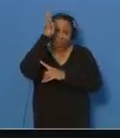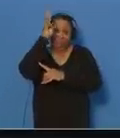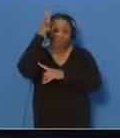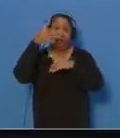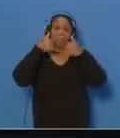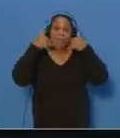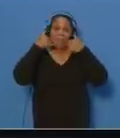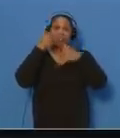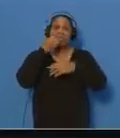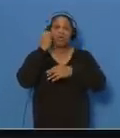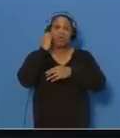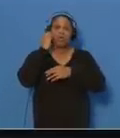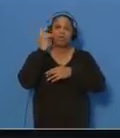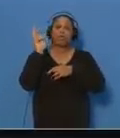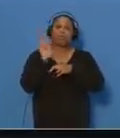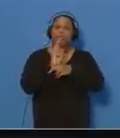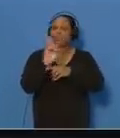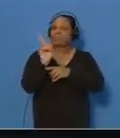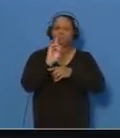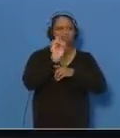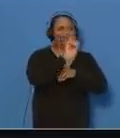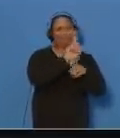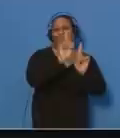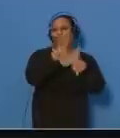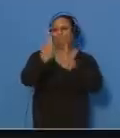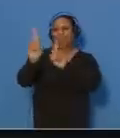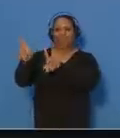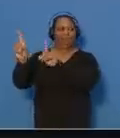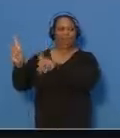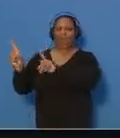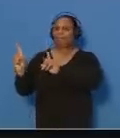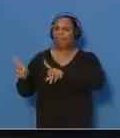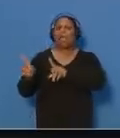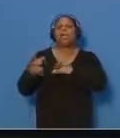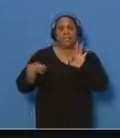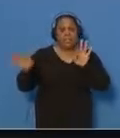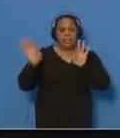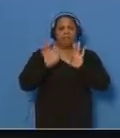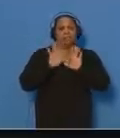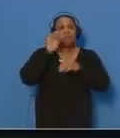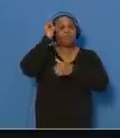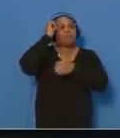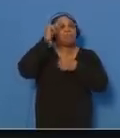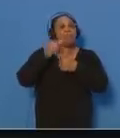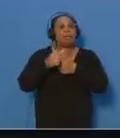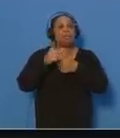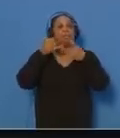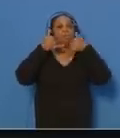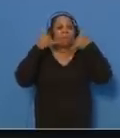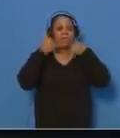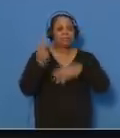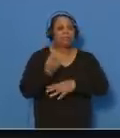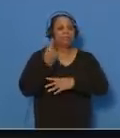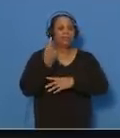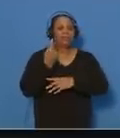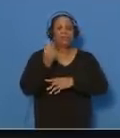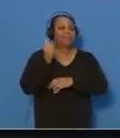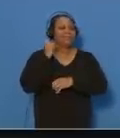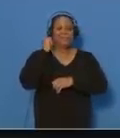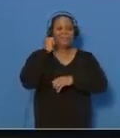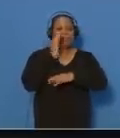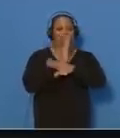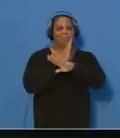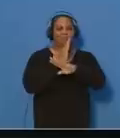at home and wear it wherever you go out. It is important to remember that masks by themselves will not protect